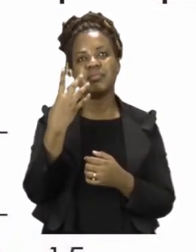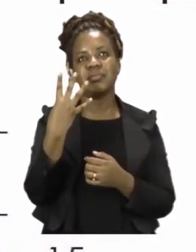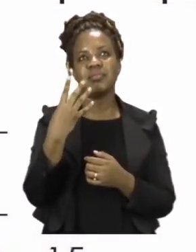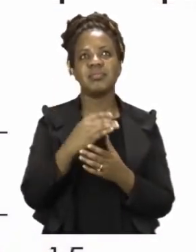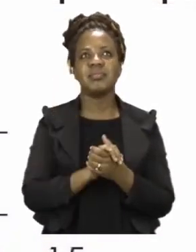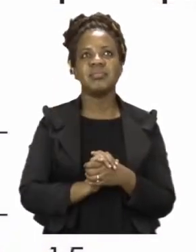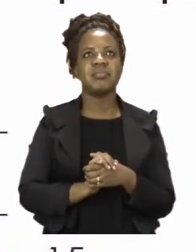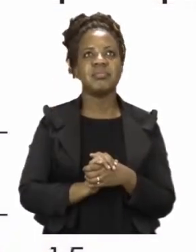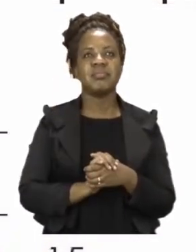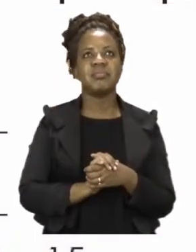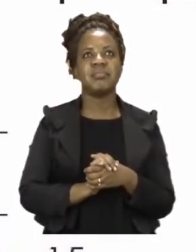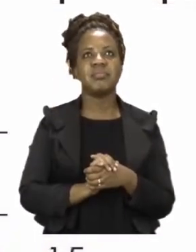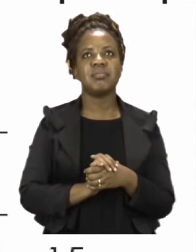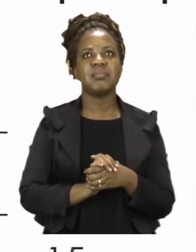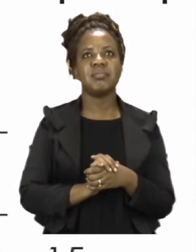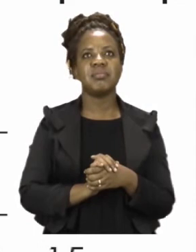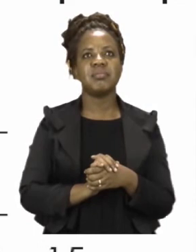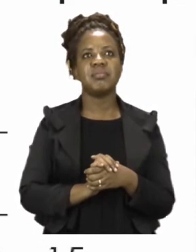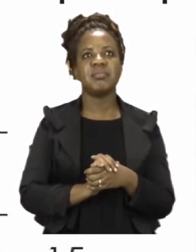558 minus